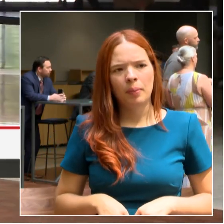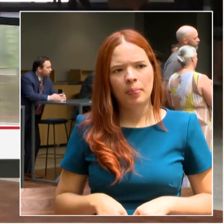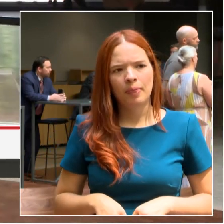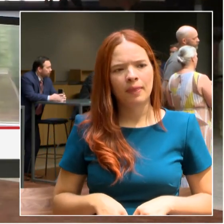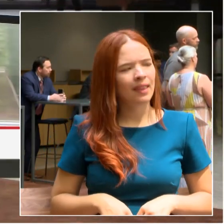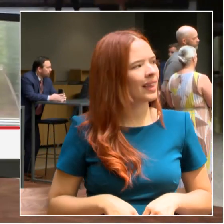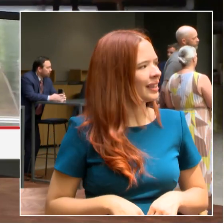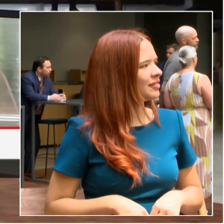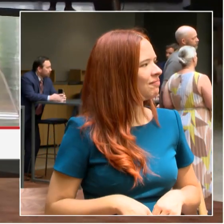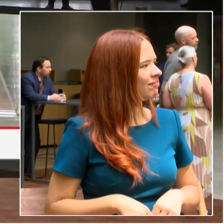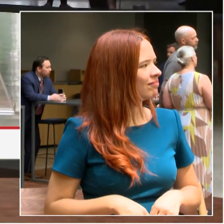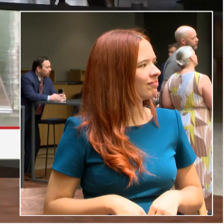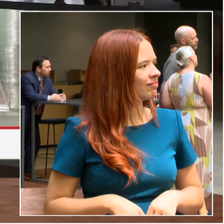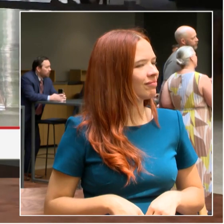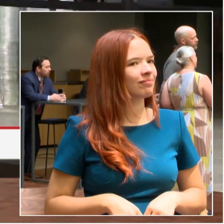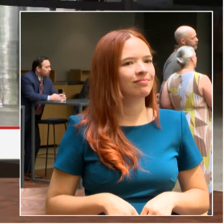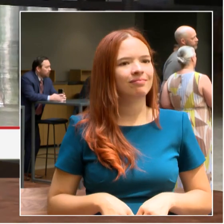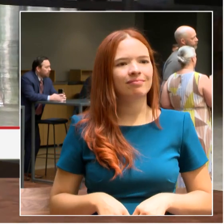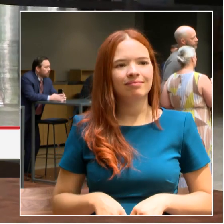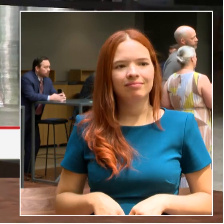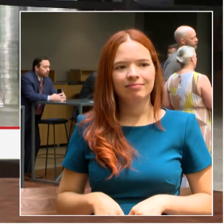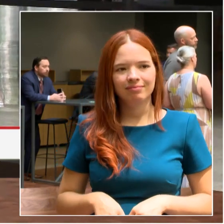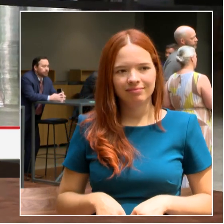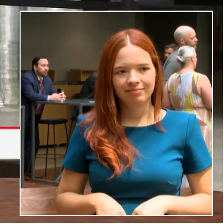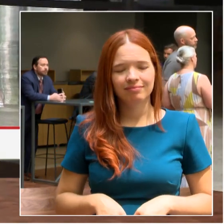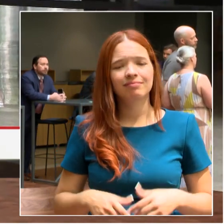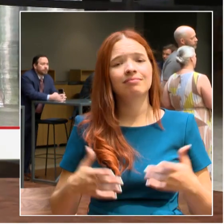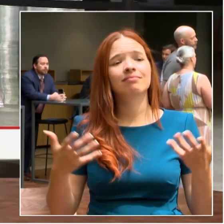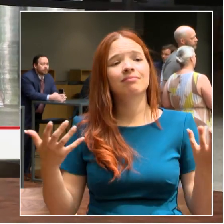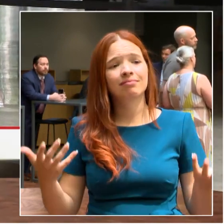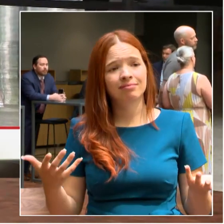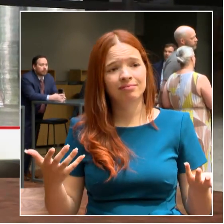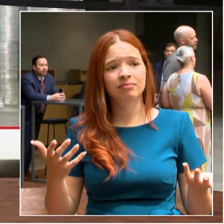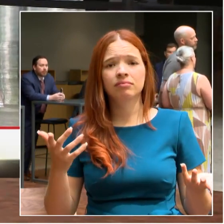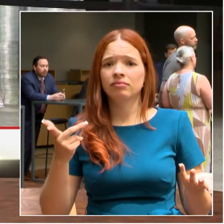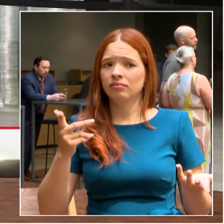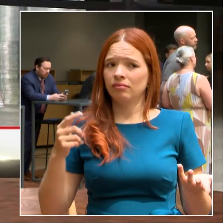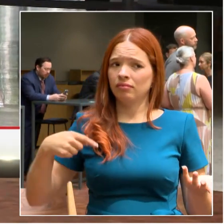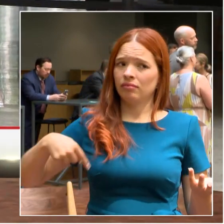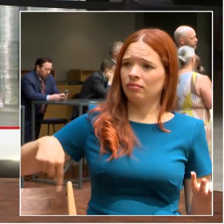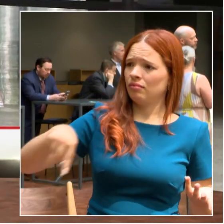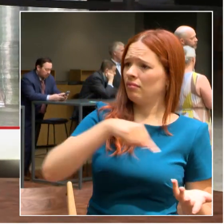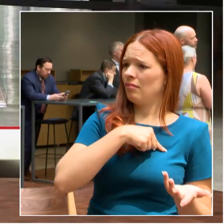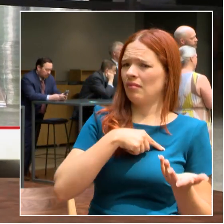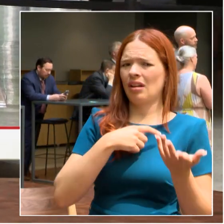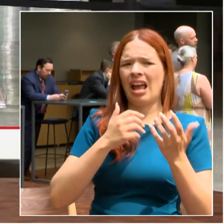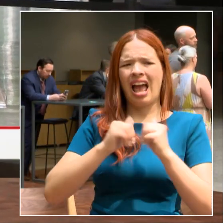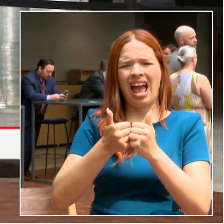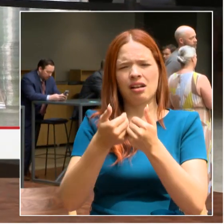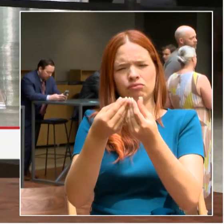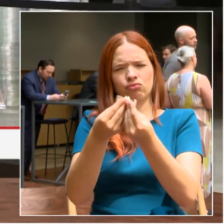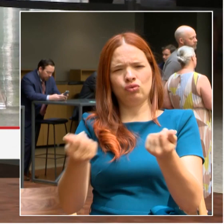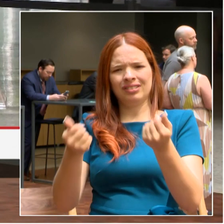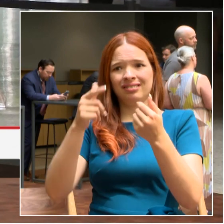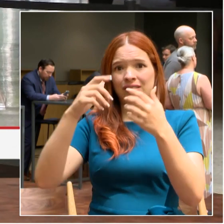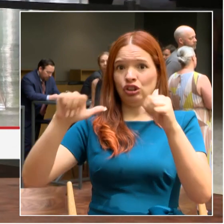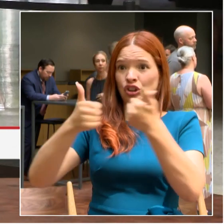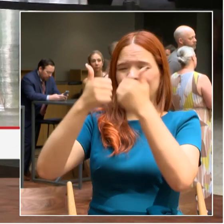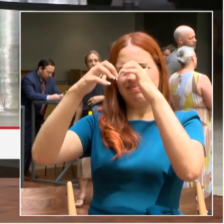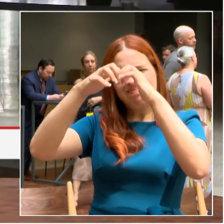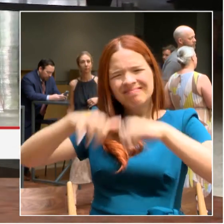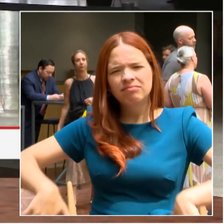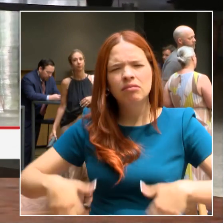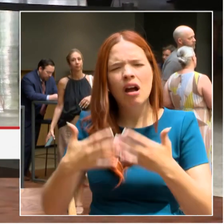So our response to all of the chatter of the urban doom loop is, okay, doomer, we